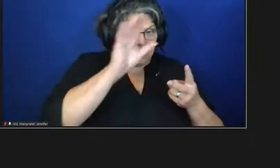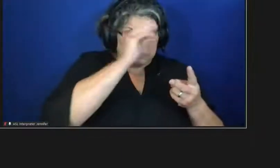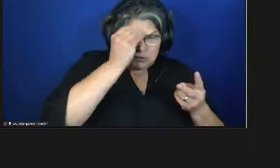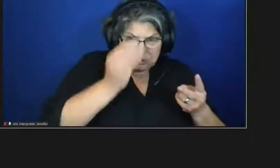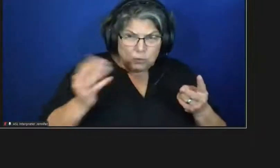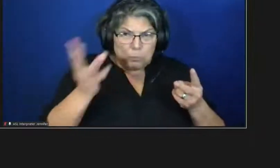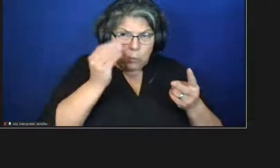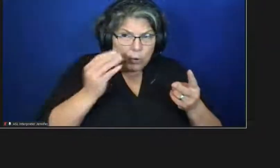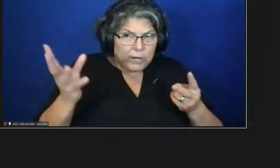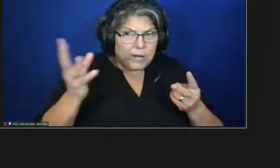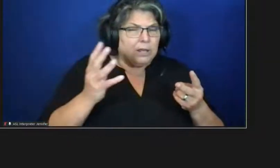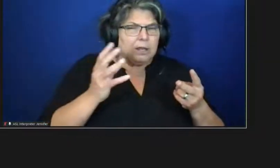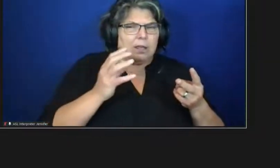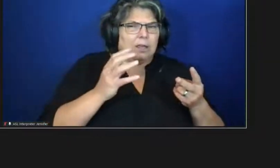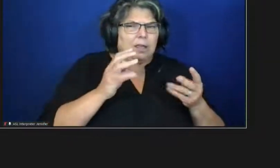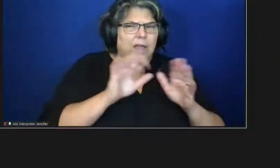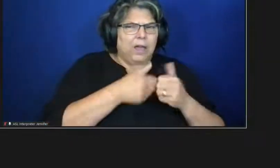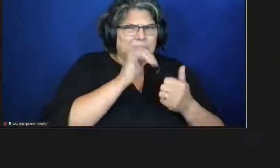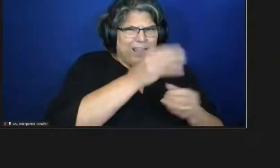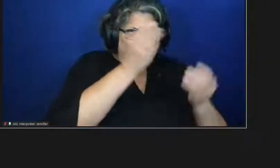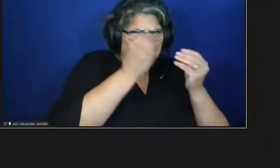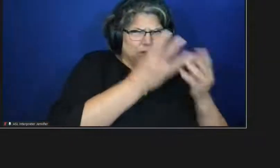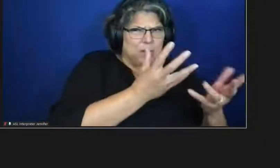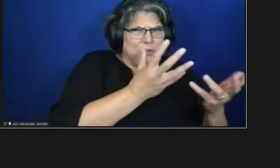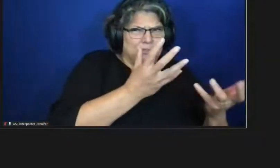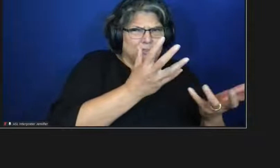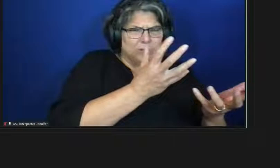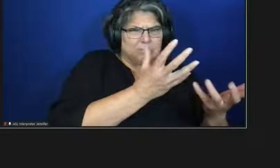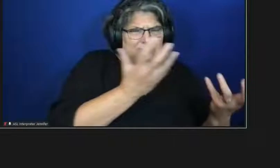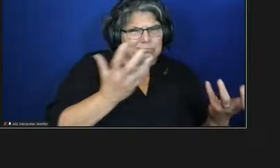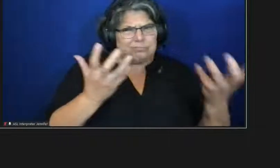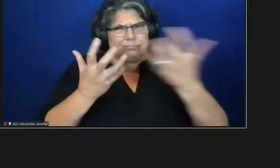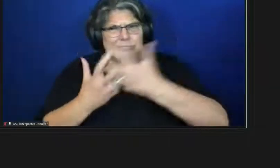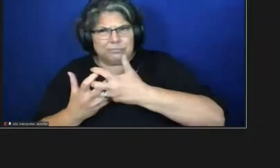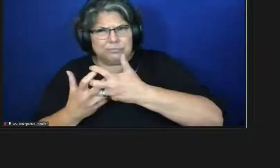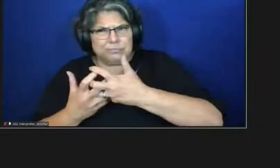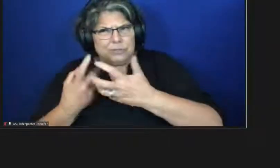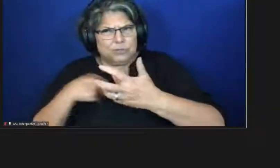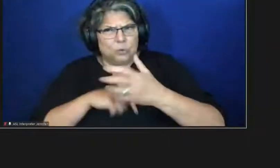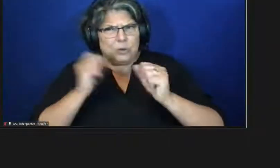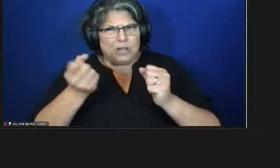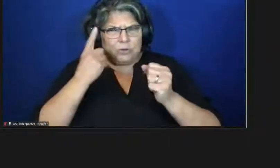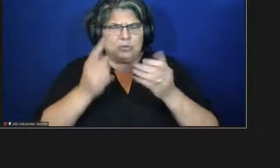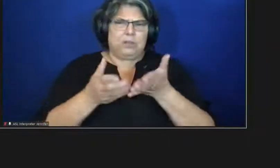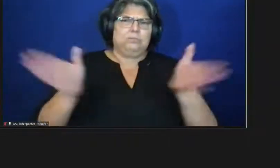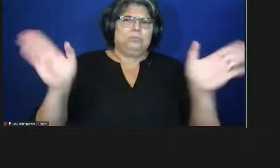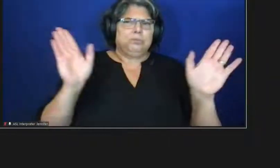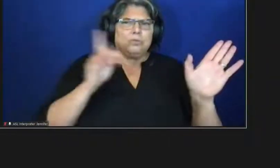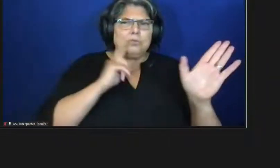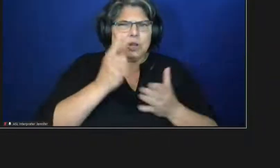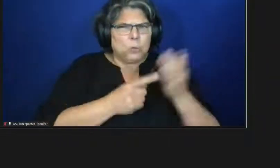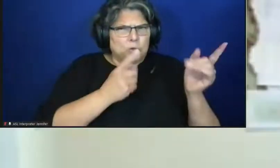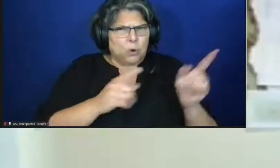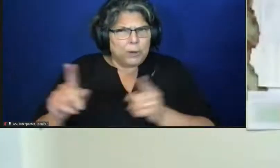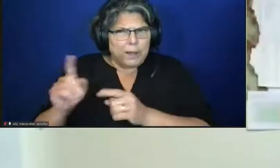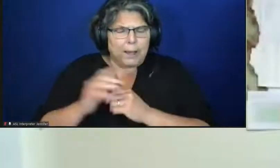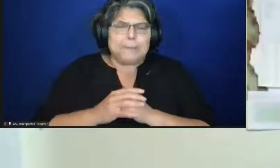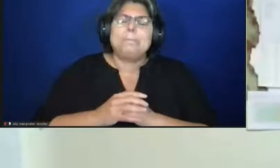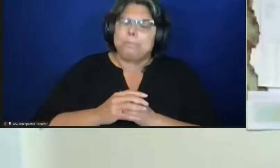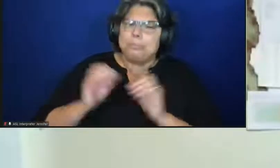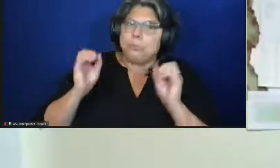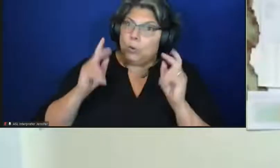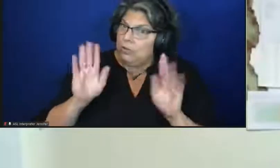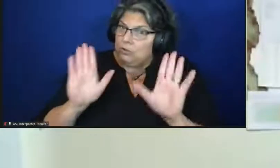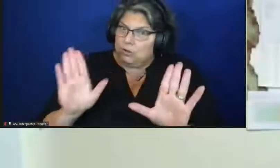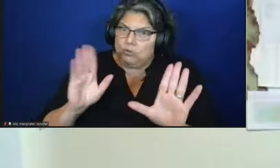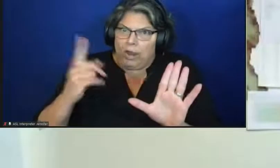do those data pieces work together so that we can really understand what's happening? Okay, well, that's a